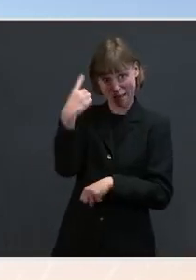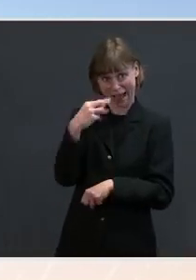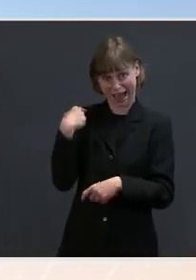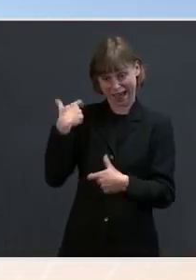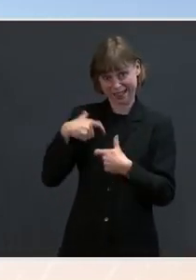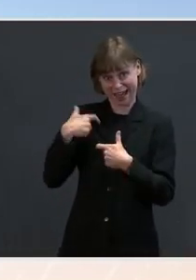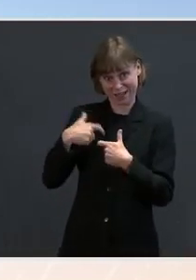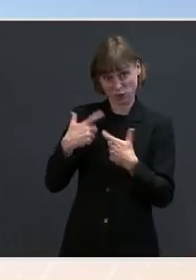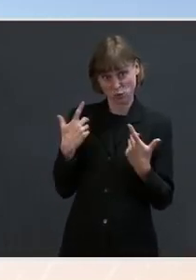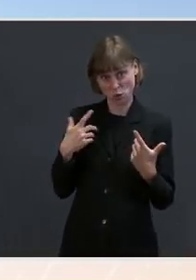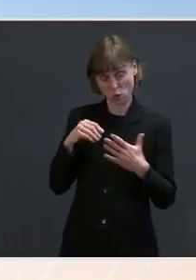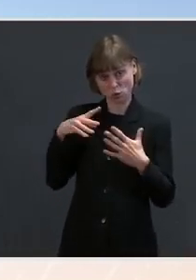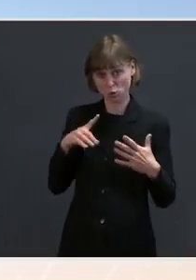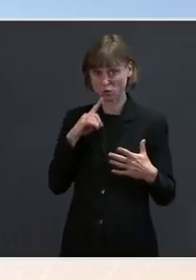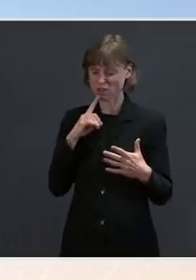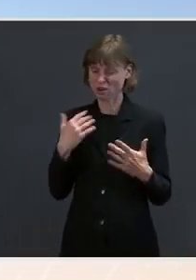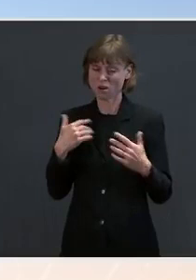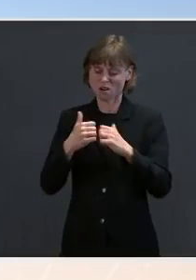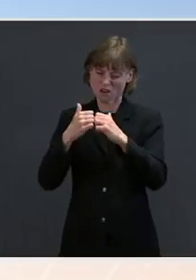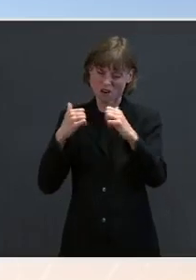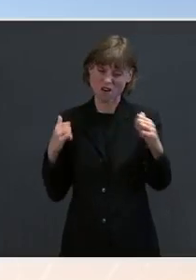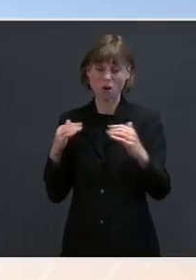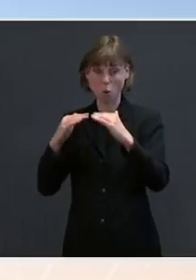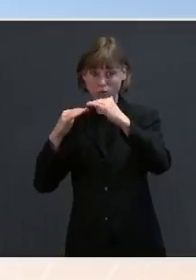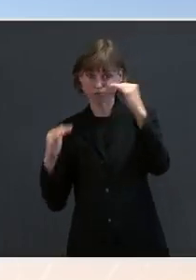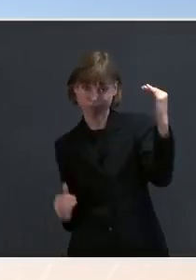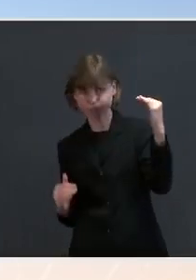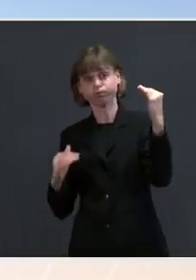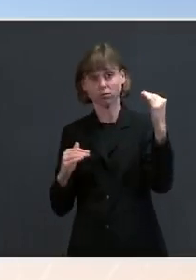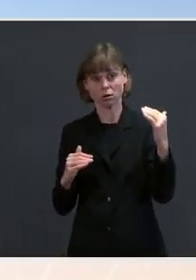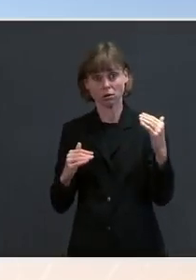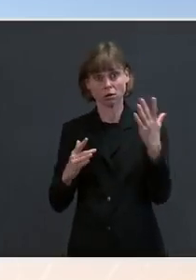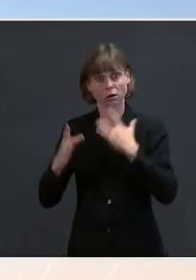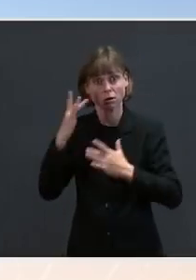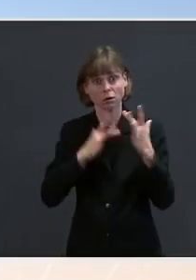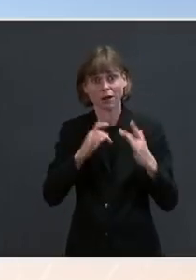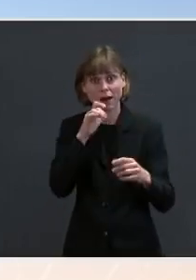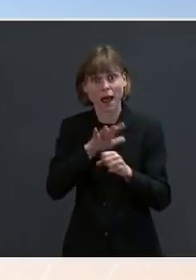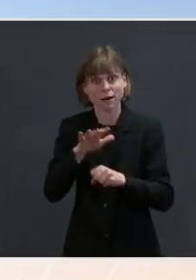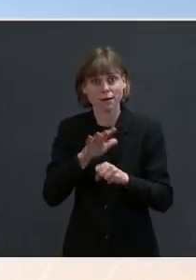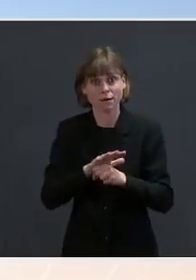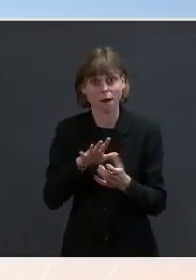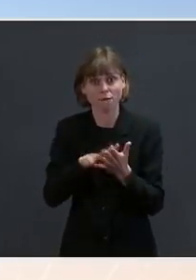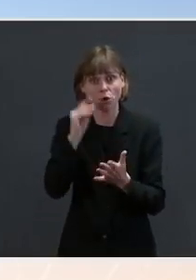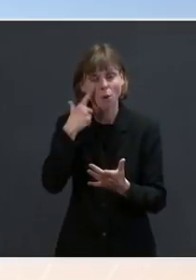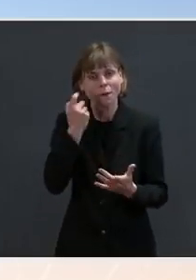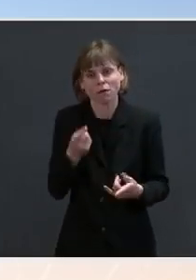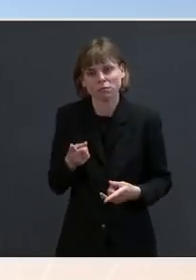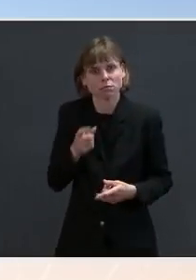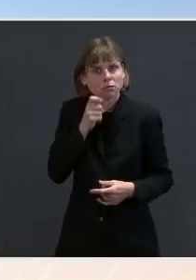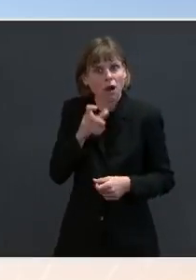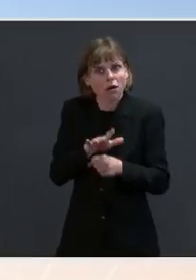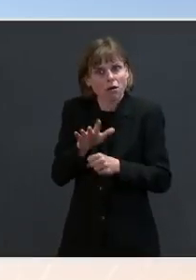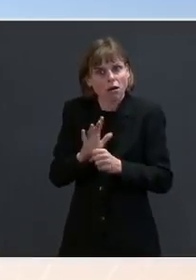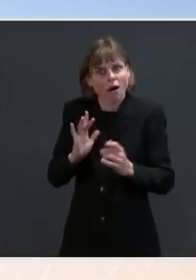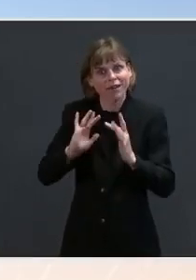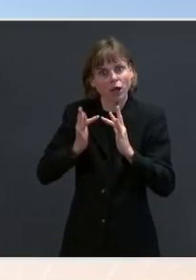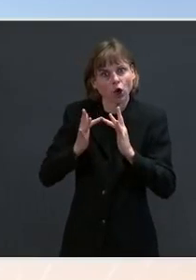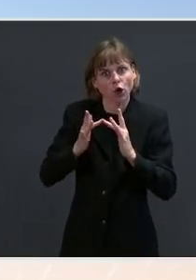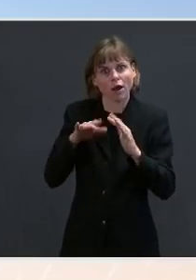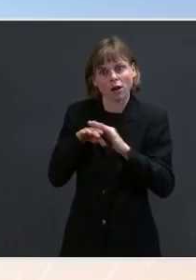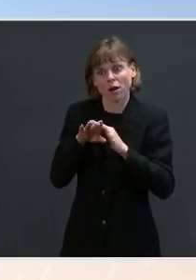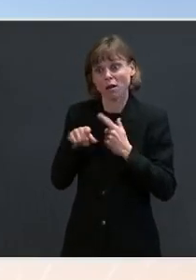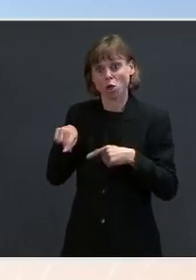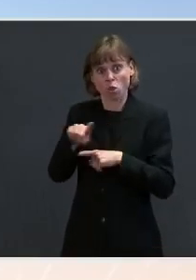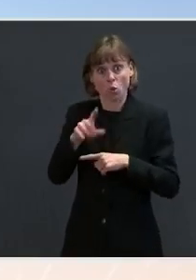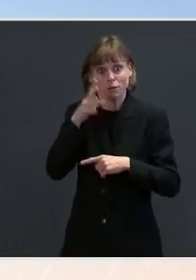disproportionately experiencing learning loss for a variety of reasons. Internet interconnectivity, parents who are disproportionately frontline workers,